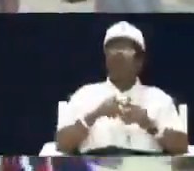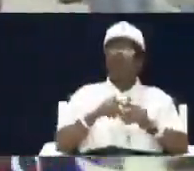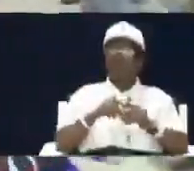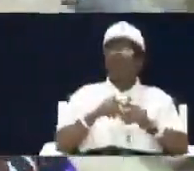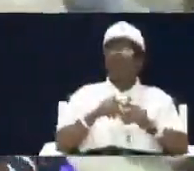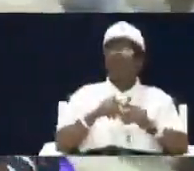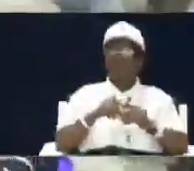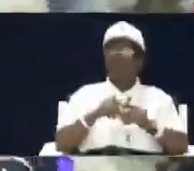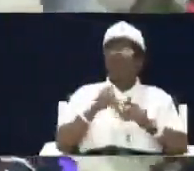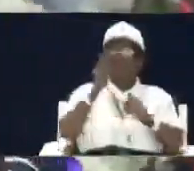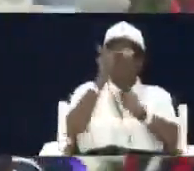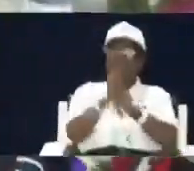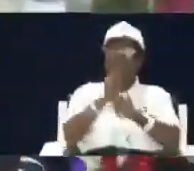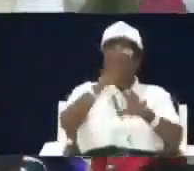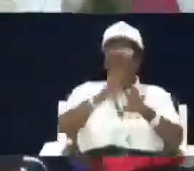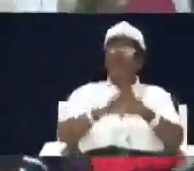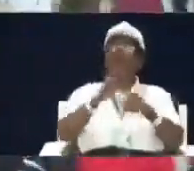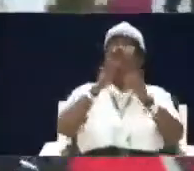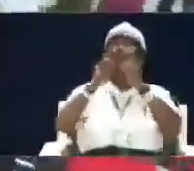talking to him.